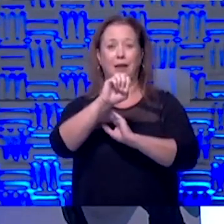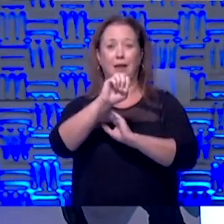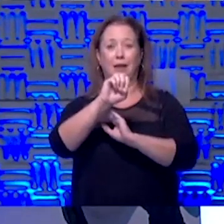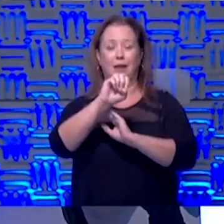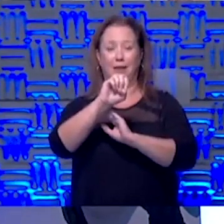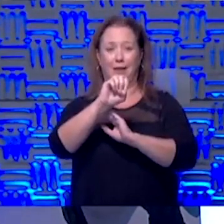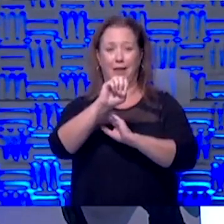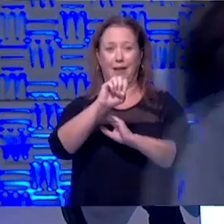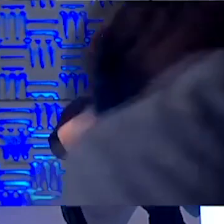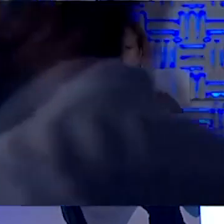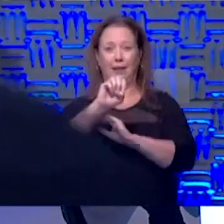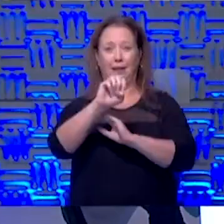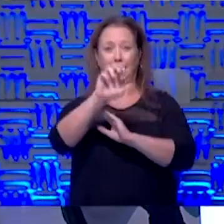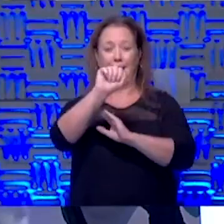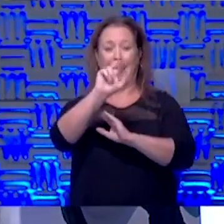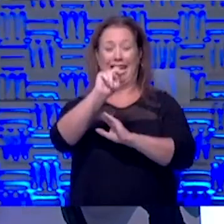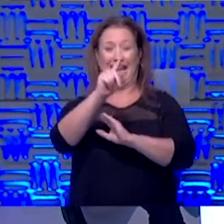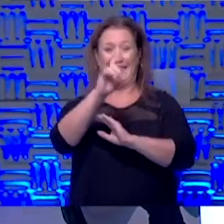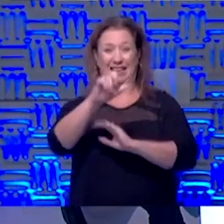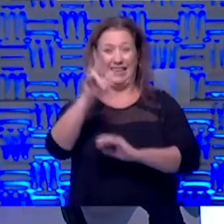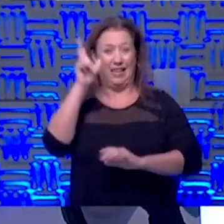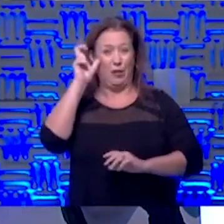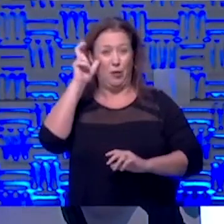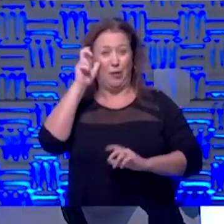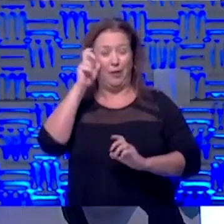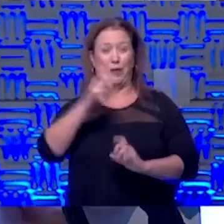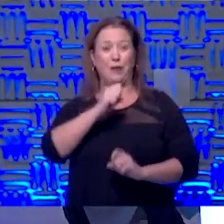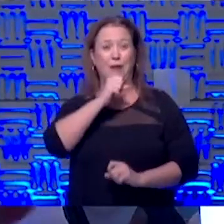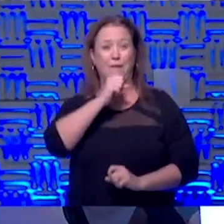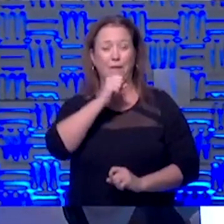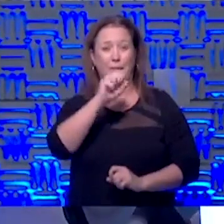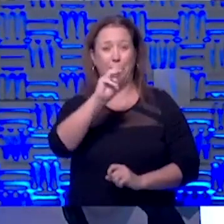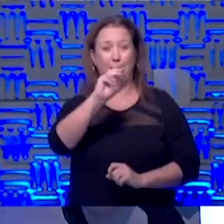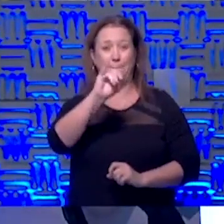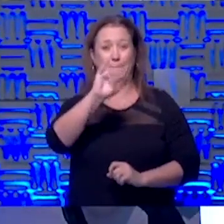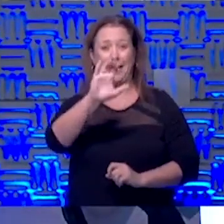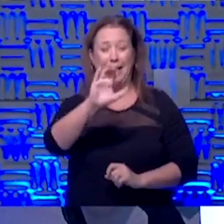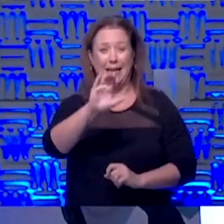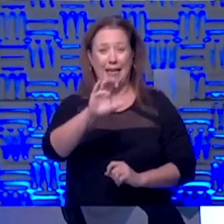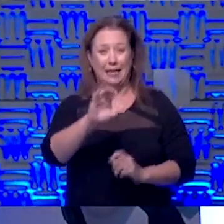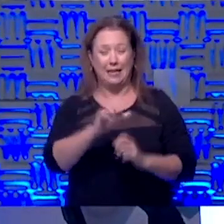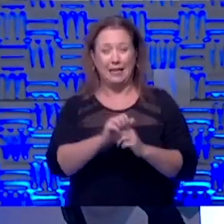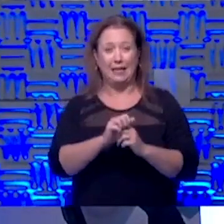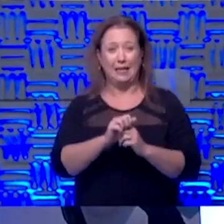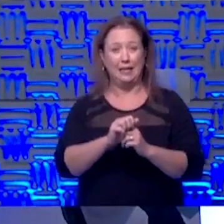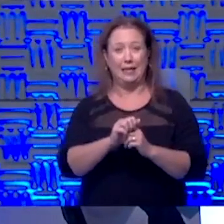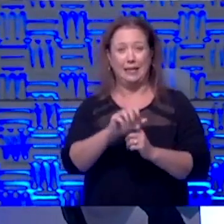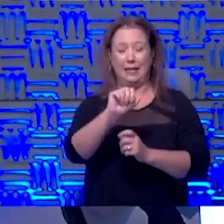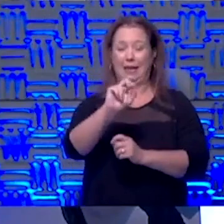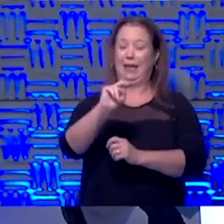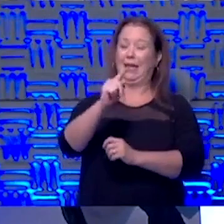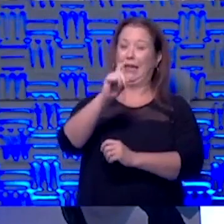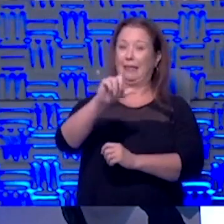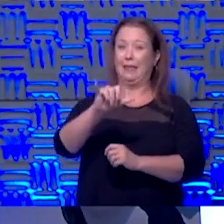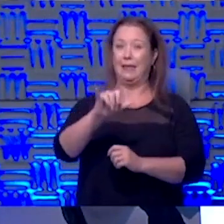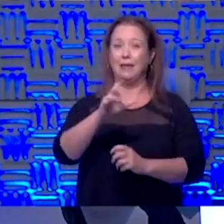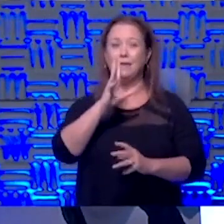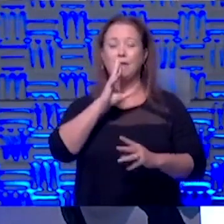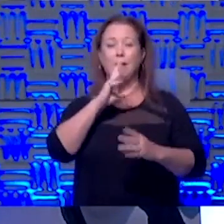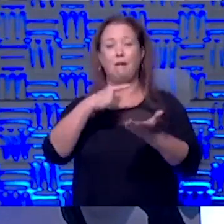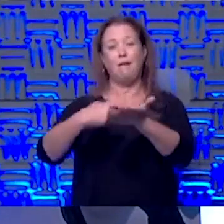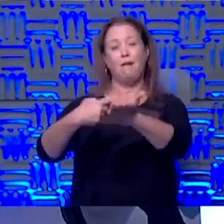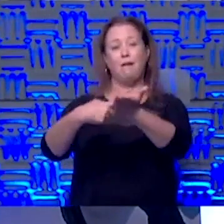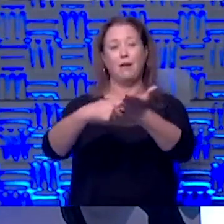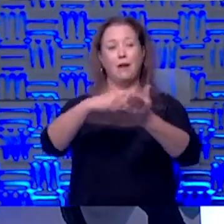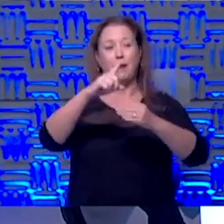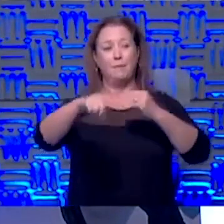second. Anthony, can everybody hear him? Get in front of a mic. Here you go, right there. I'll lean over here. You got your mask on. Anthony, talk to us a little